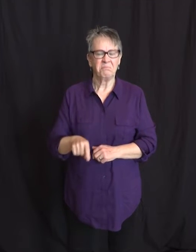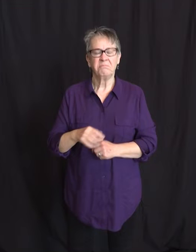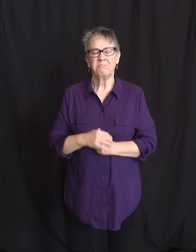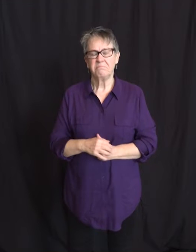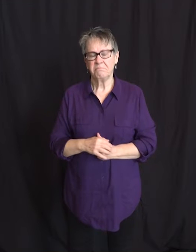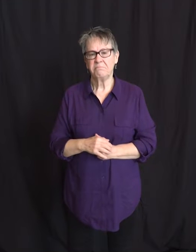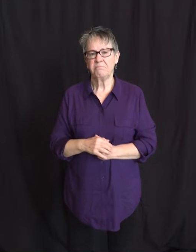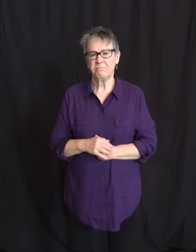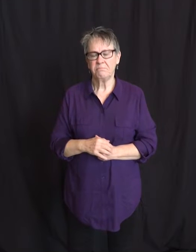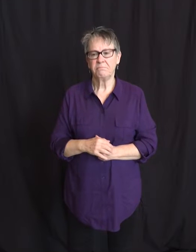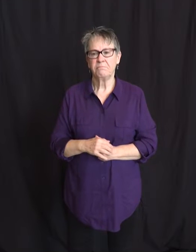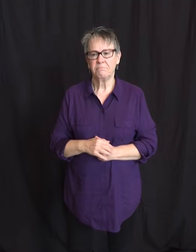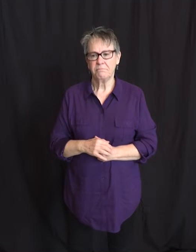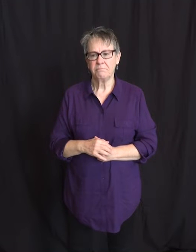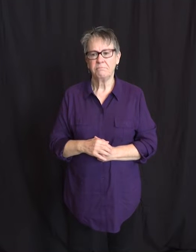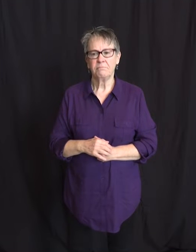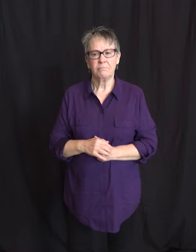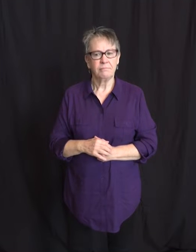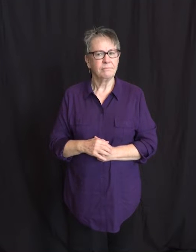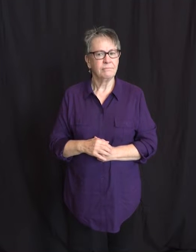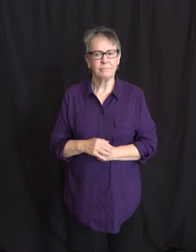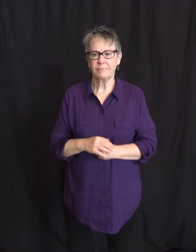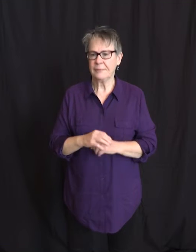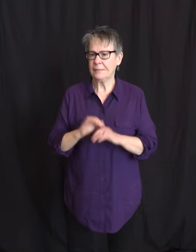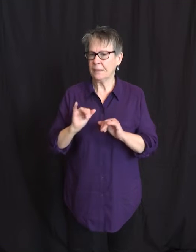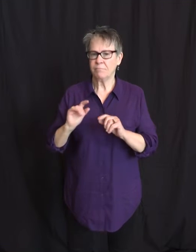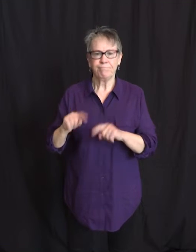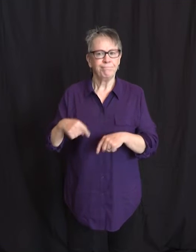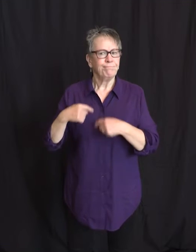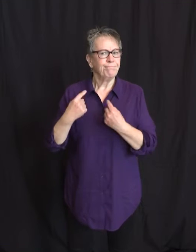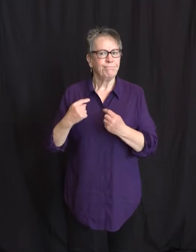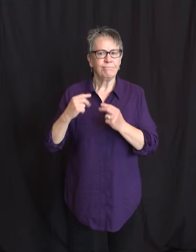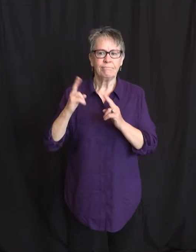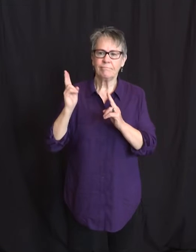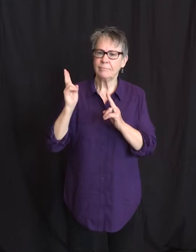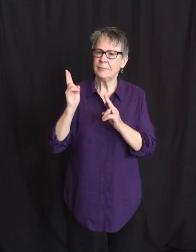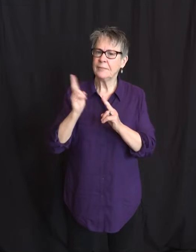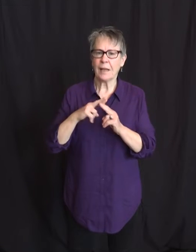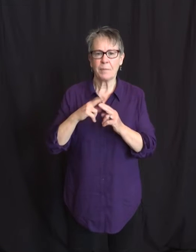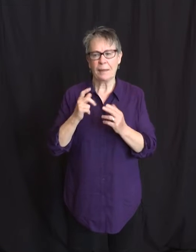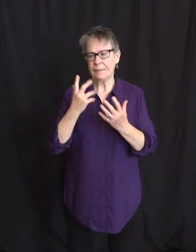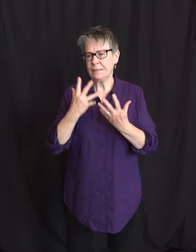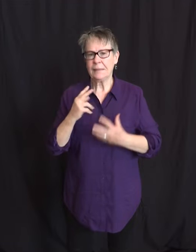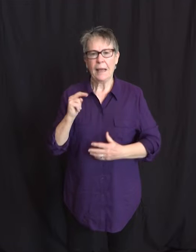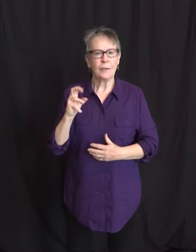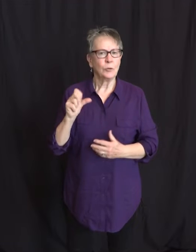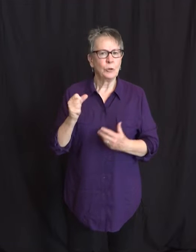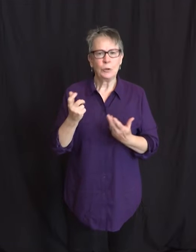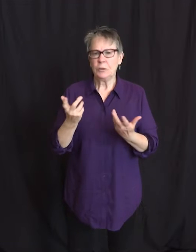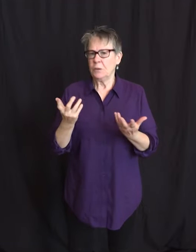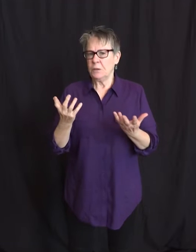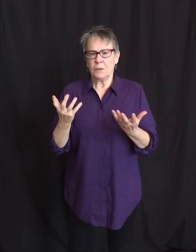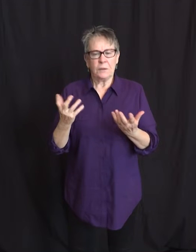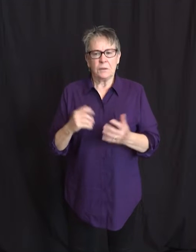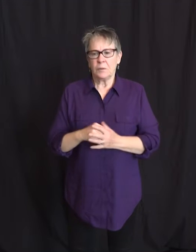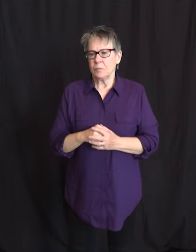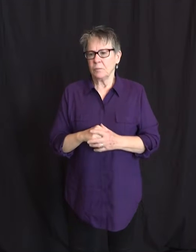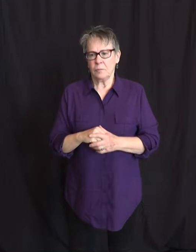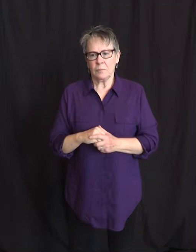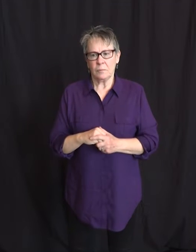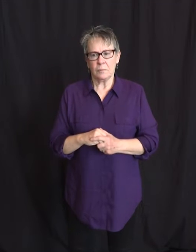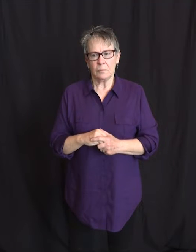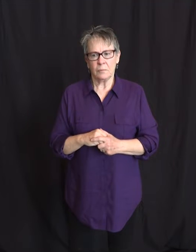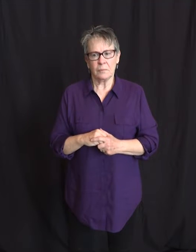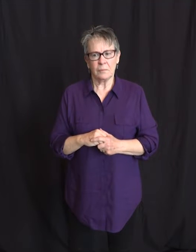as it has been since we've been reporting it. And I, for one, was encouraged that 50+% of people are walking out of the hospital and going